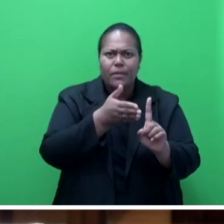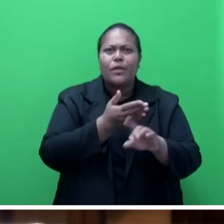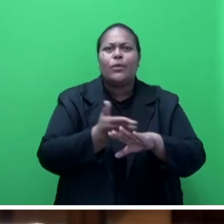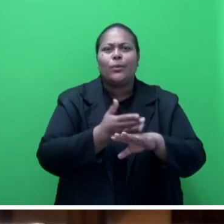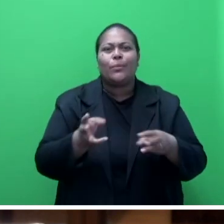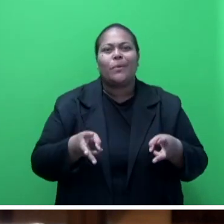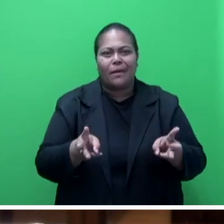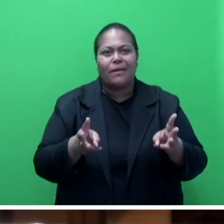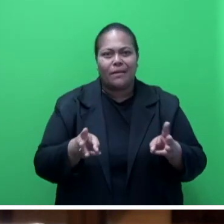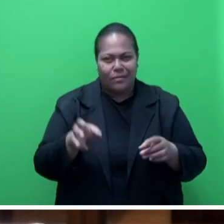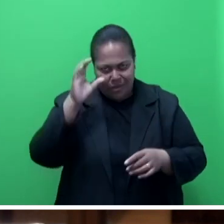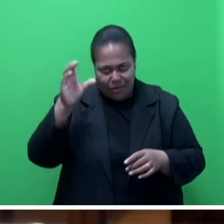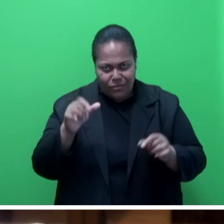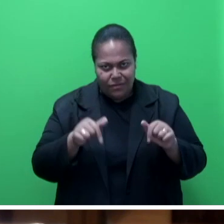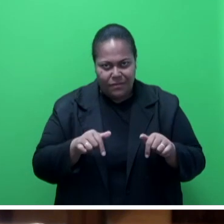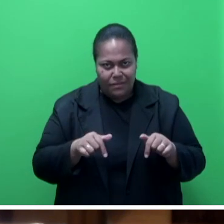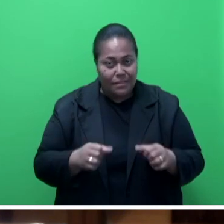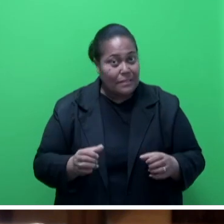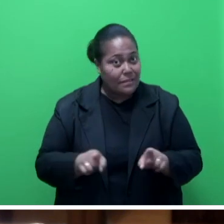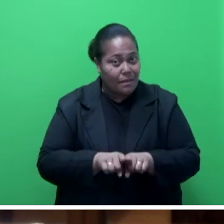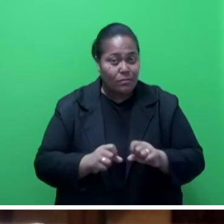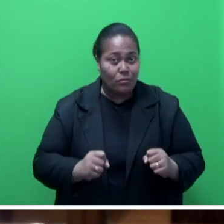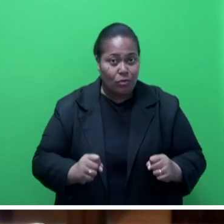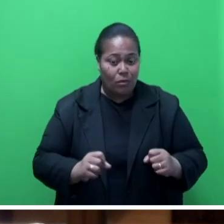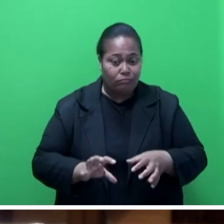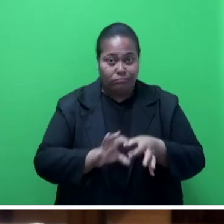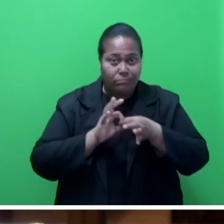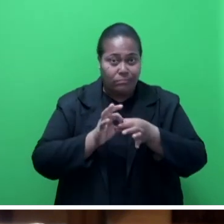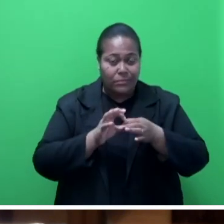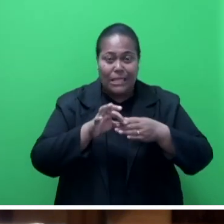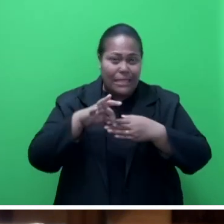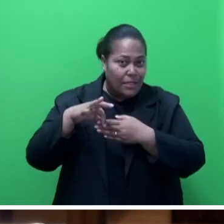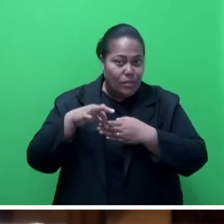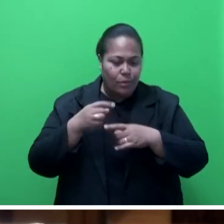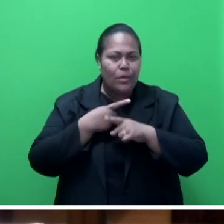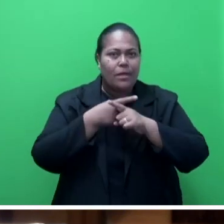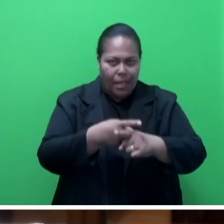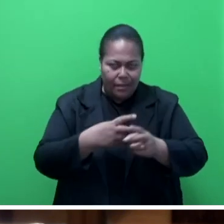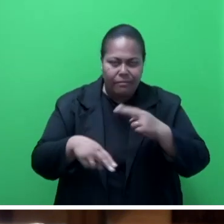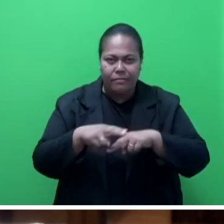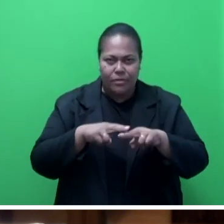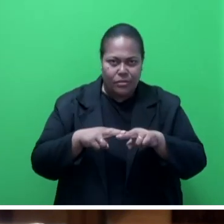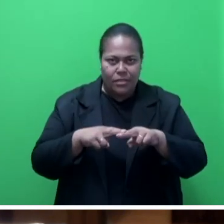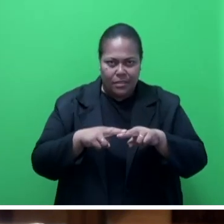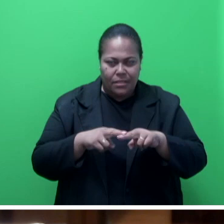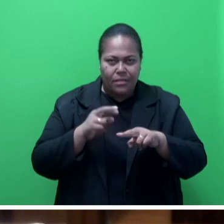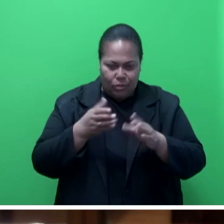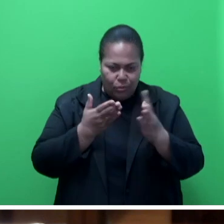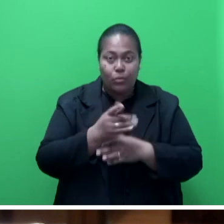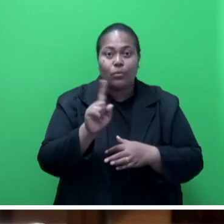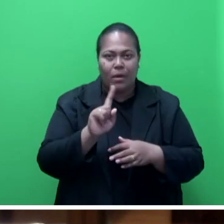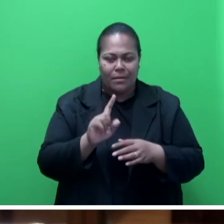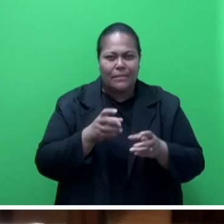And it is that same strong and united leadership that will guide Fiji through the crisis we face today.